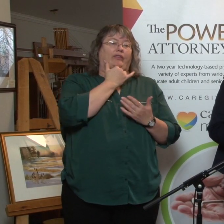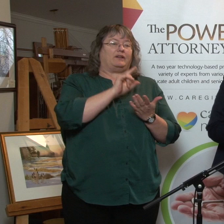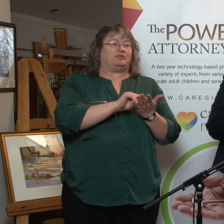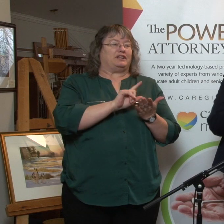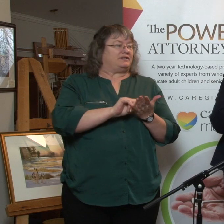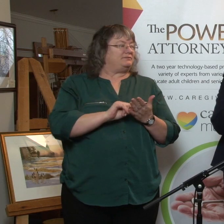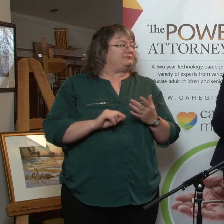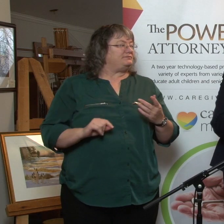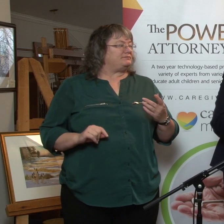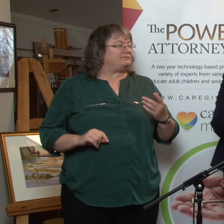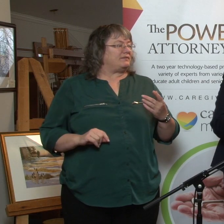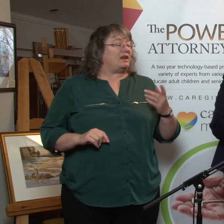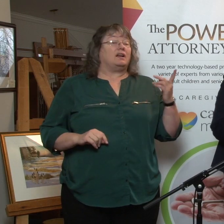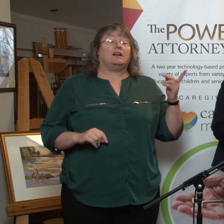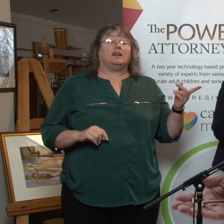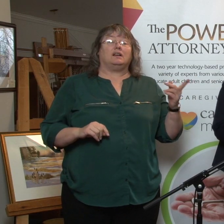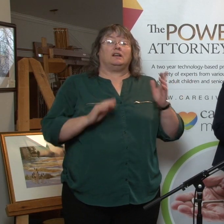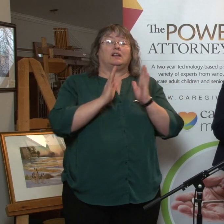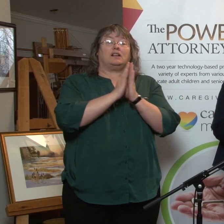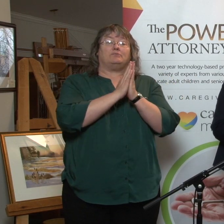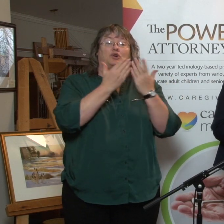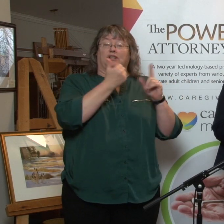So just so you know how this book works,